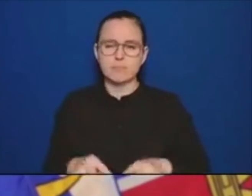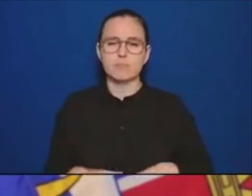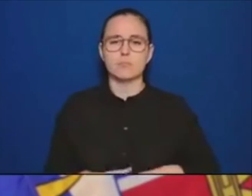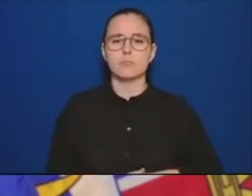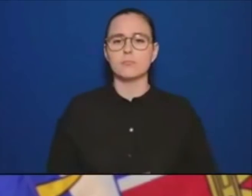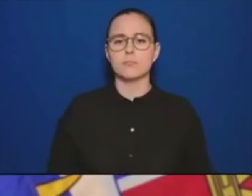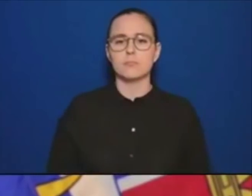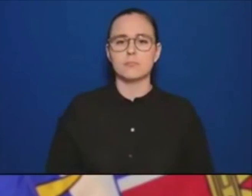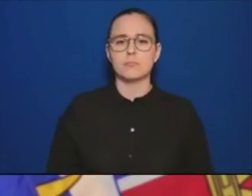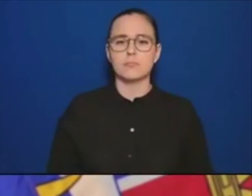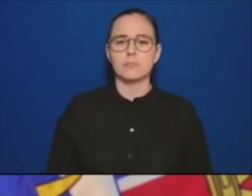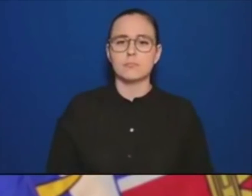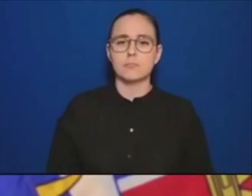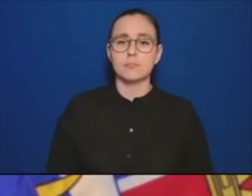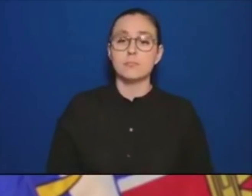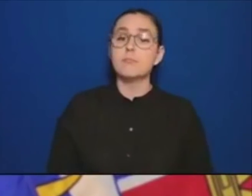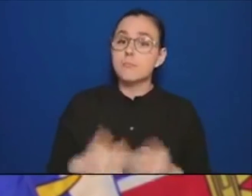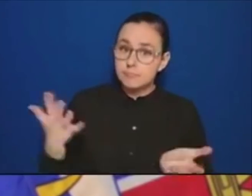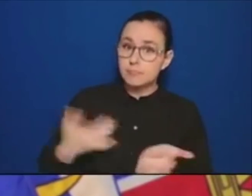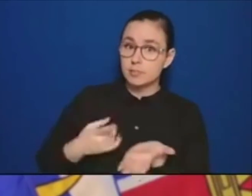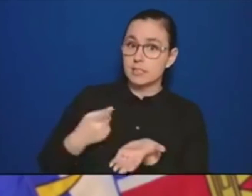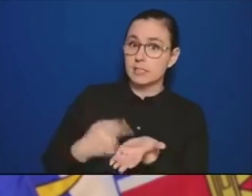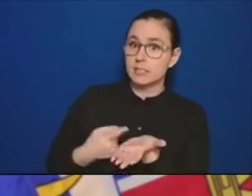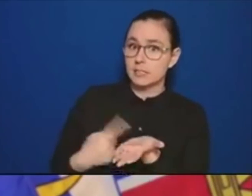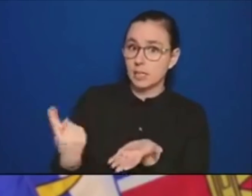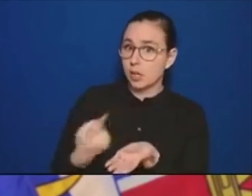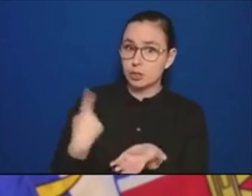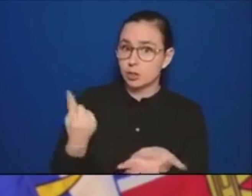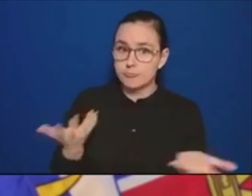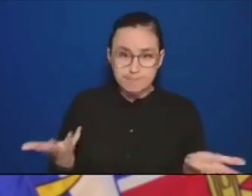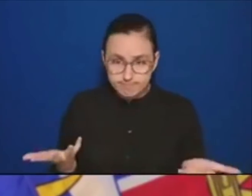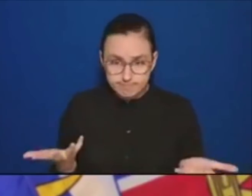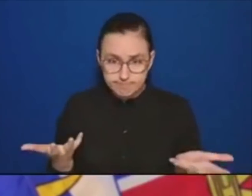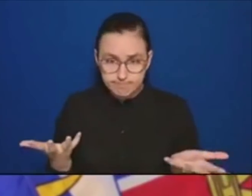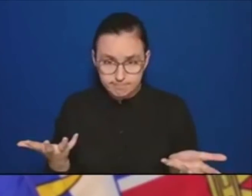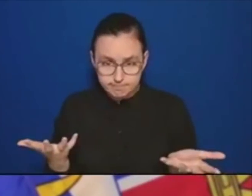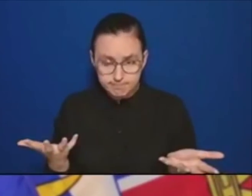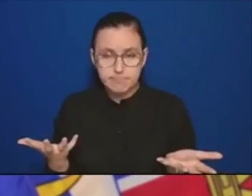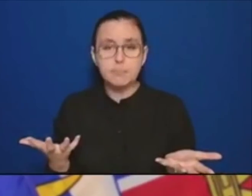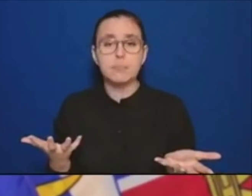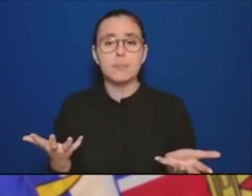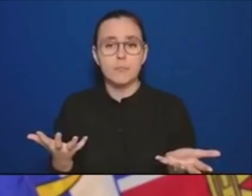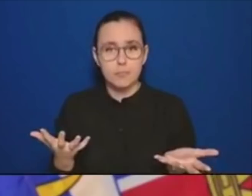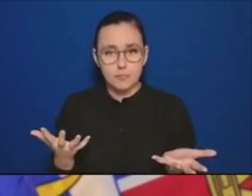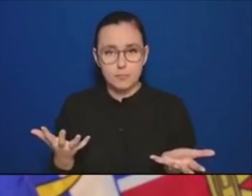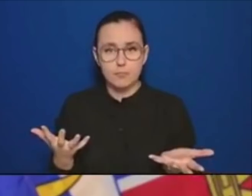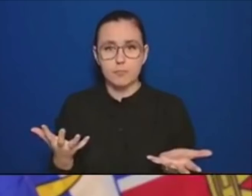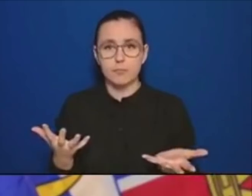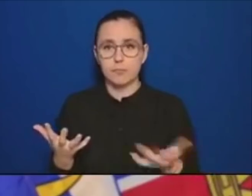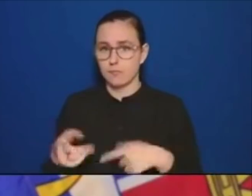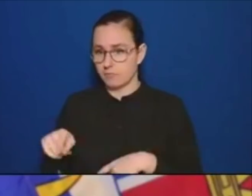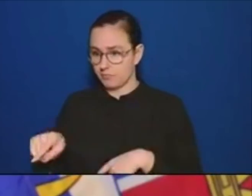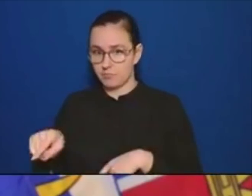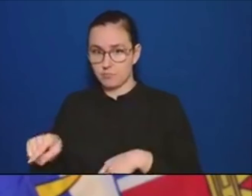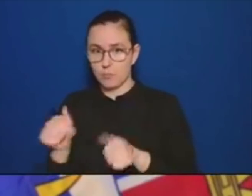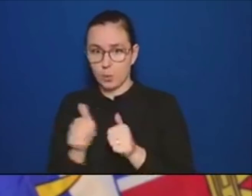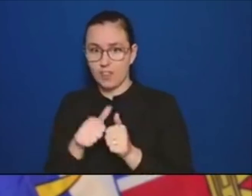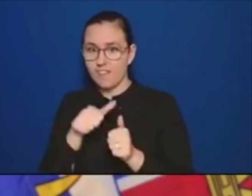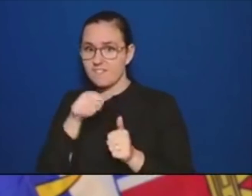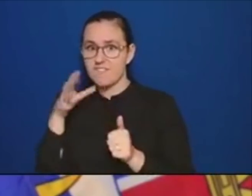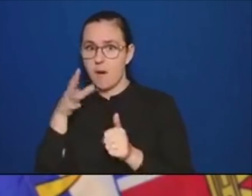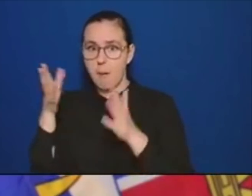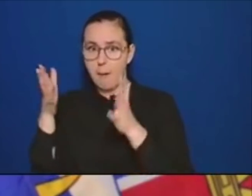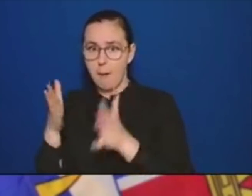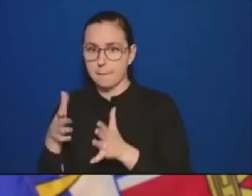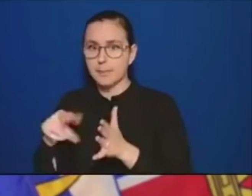The conversations that we were able to have at one cross checkpoint with farmers was really, really important. We